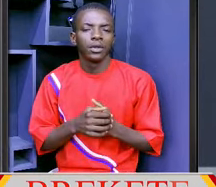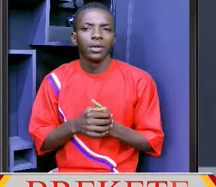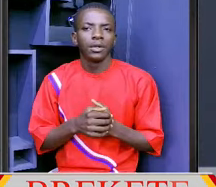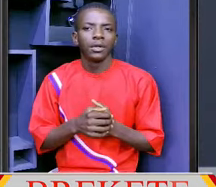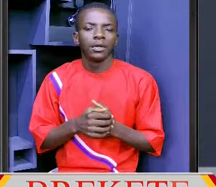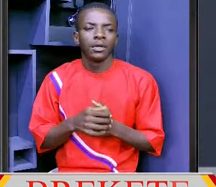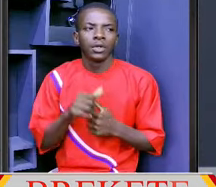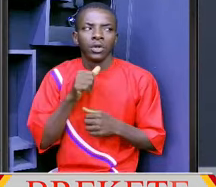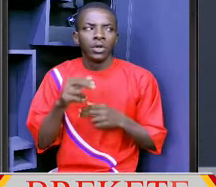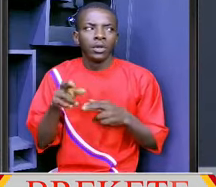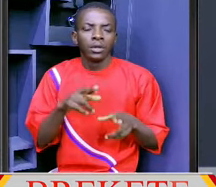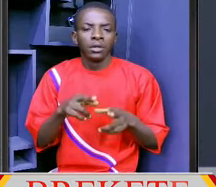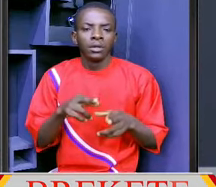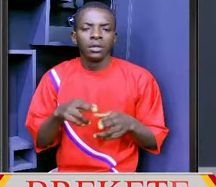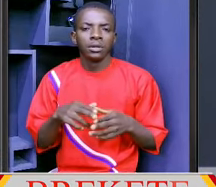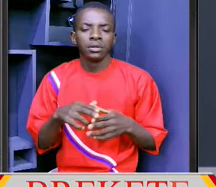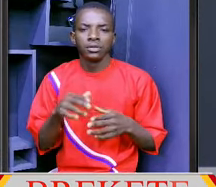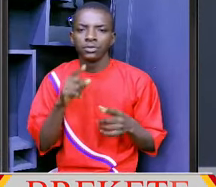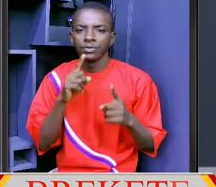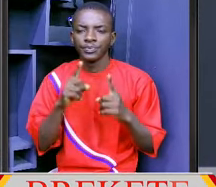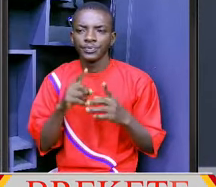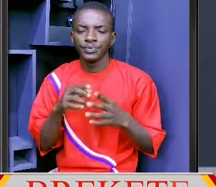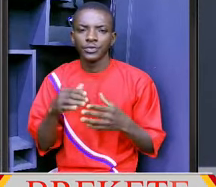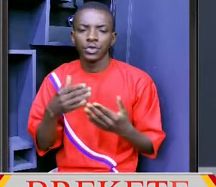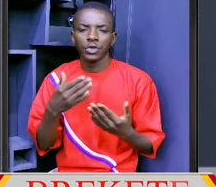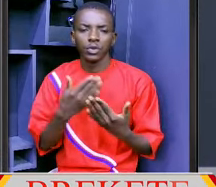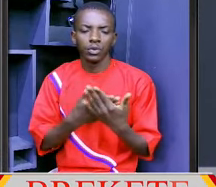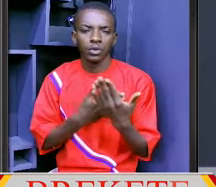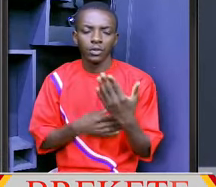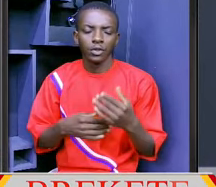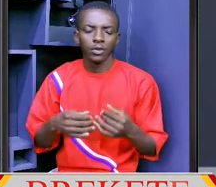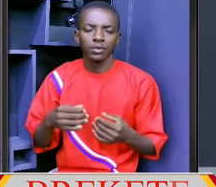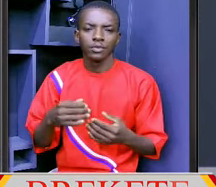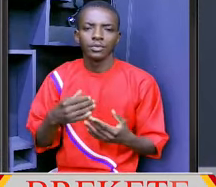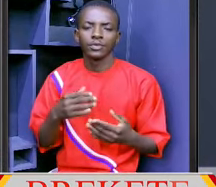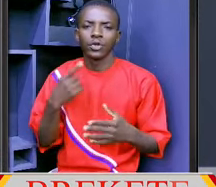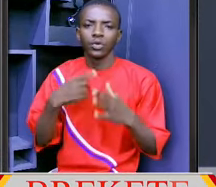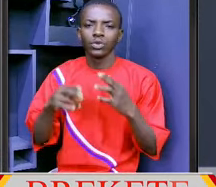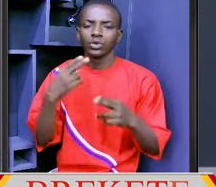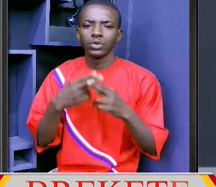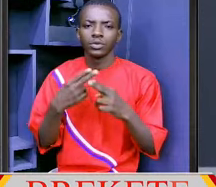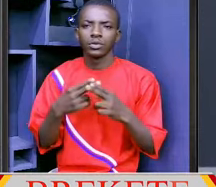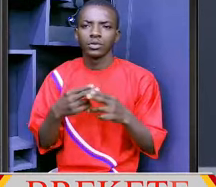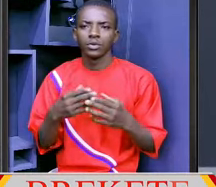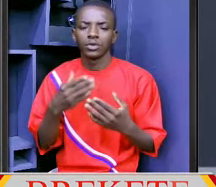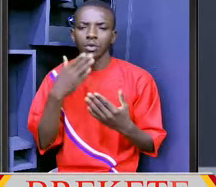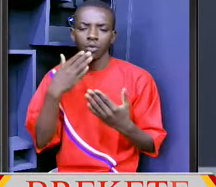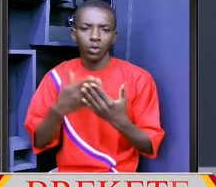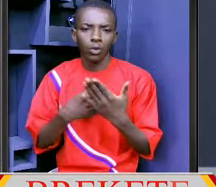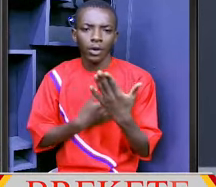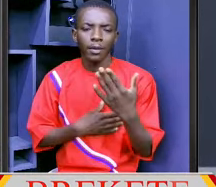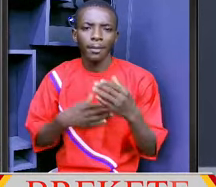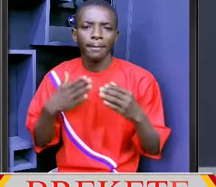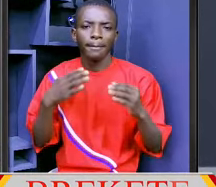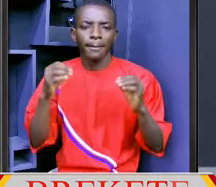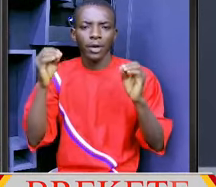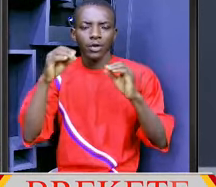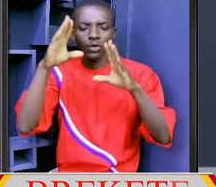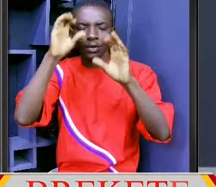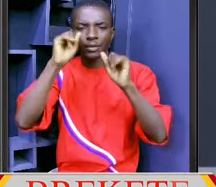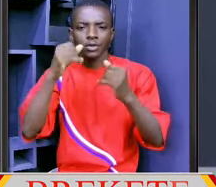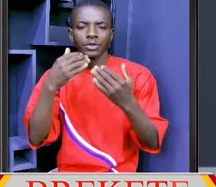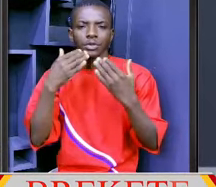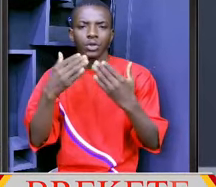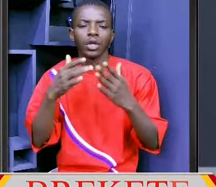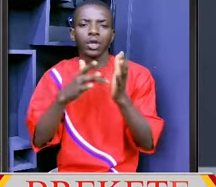You know they ready to talk. I go pick another call. Last caller. Hello, last caller. Good morning. You waiting be your name. Where you dey vano from? Good morning, my ordinary president.